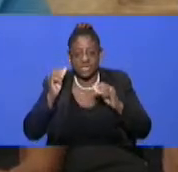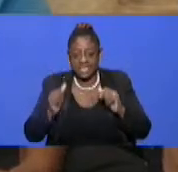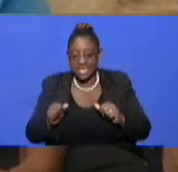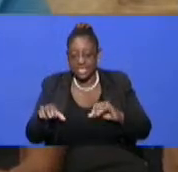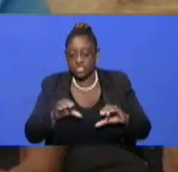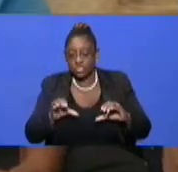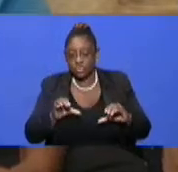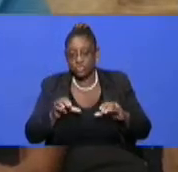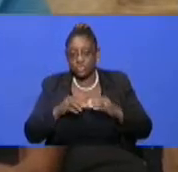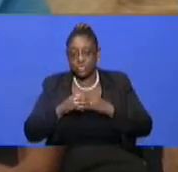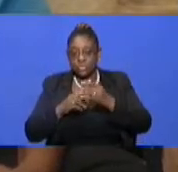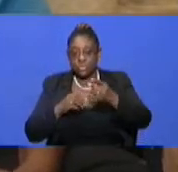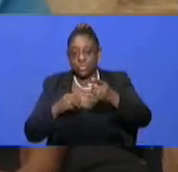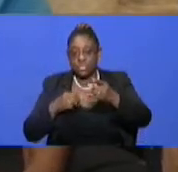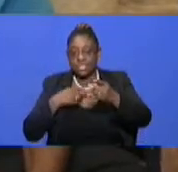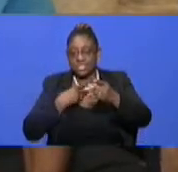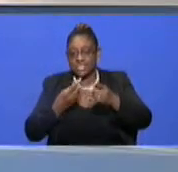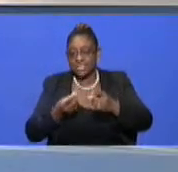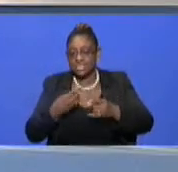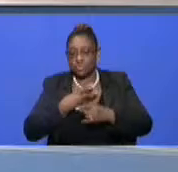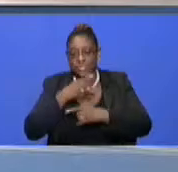because we need the airport.